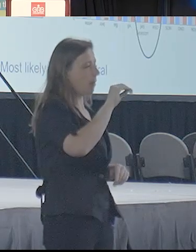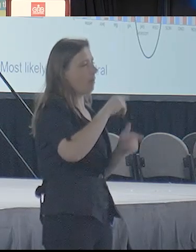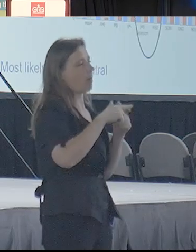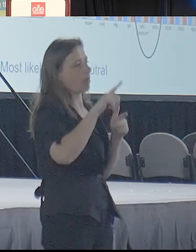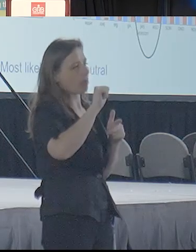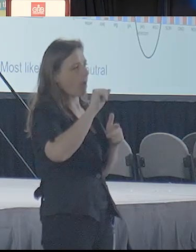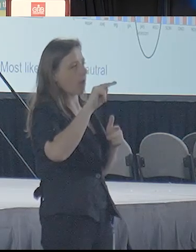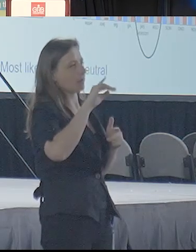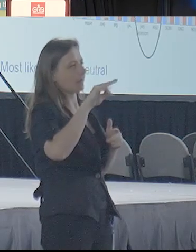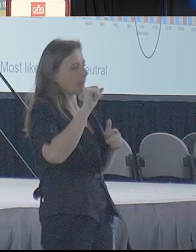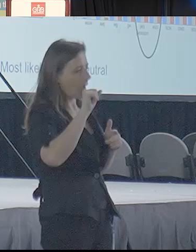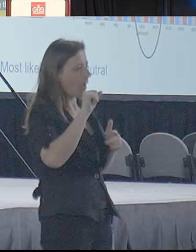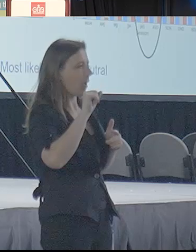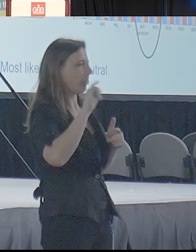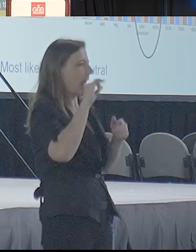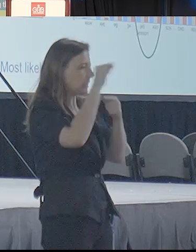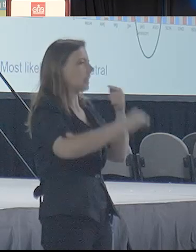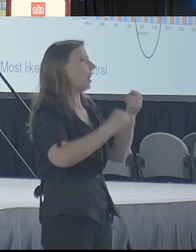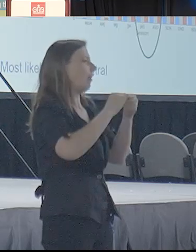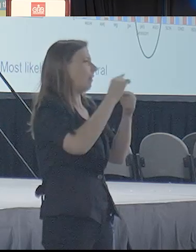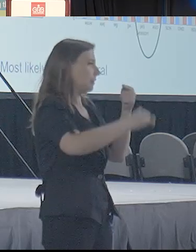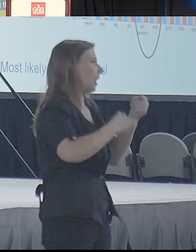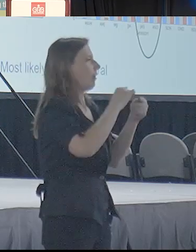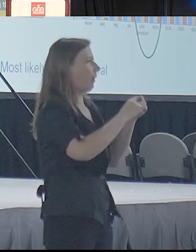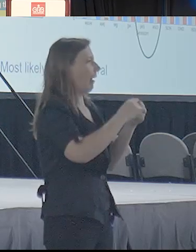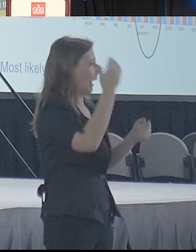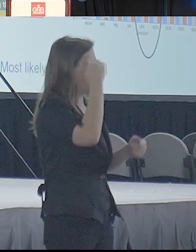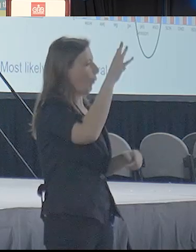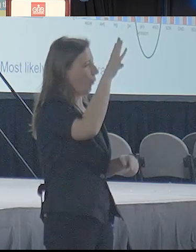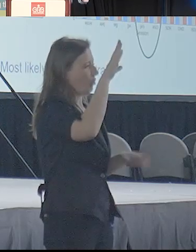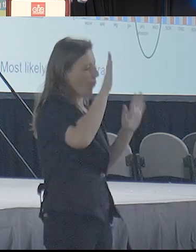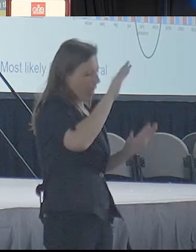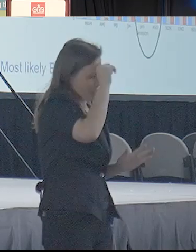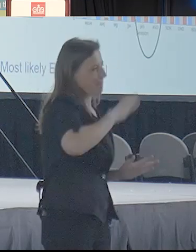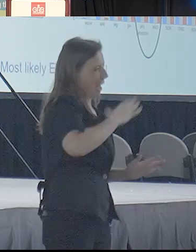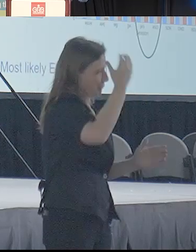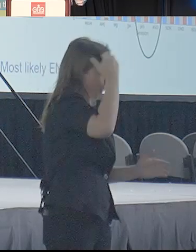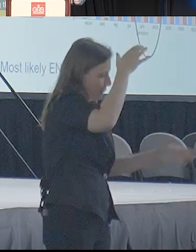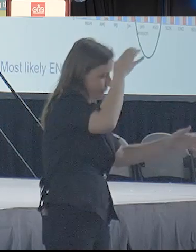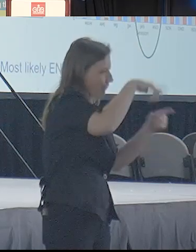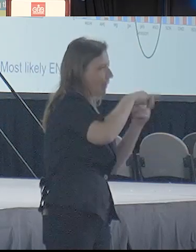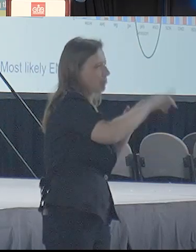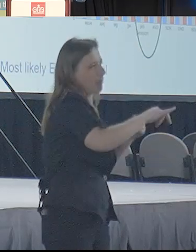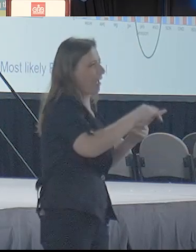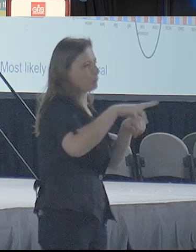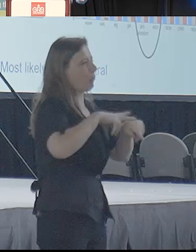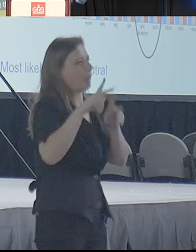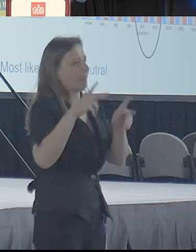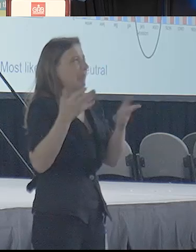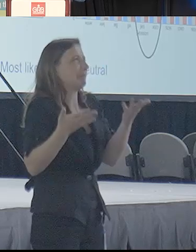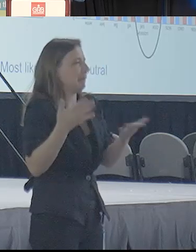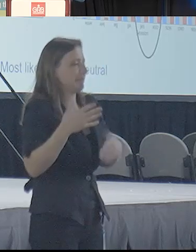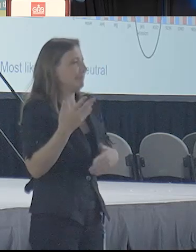of a fundamental thing to meteorologists, but not so much for everybody else that wonders what we're doing here. But basically, since